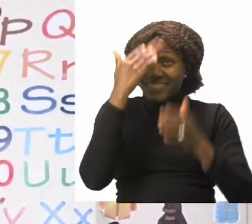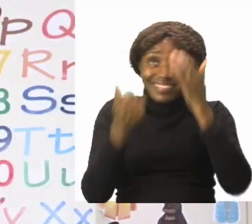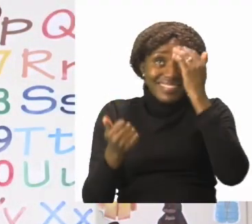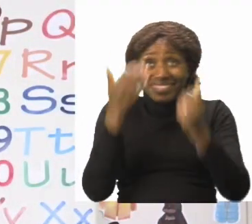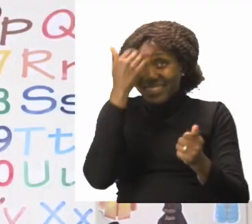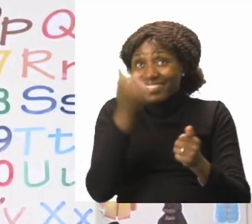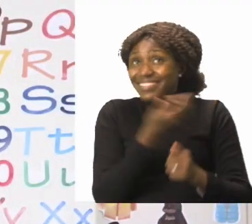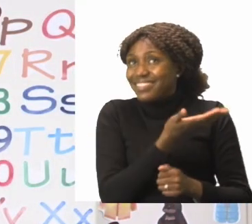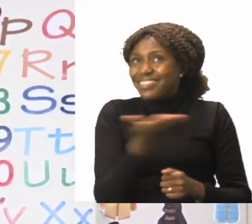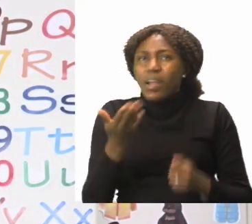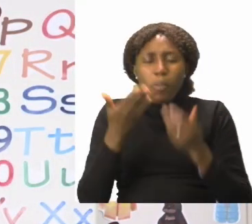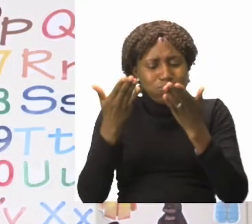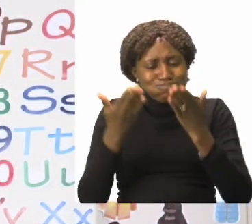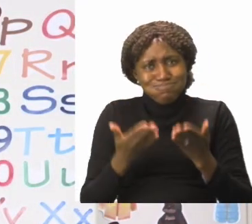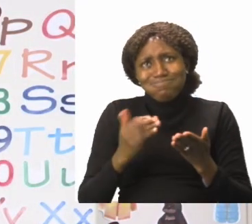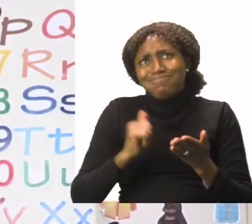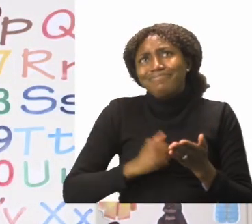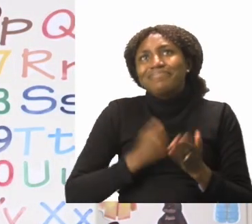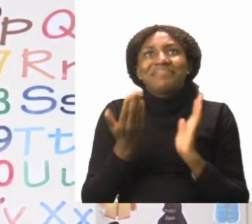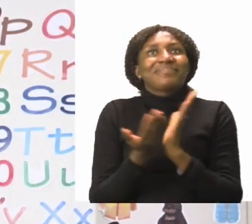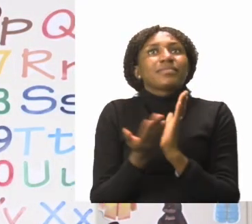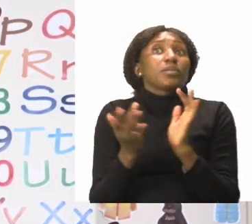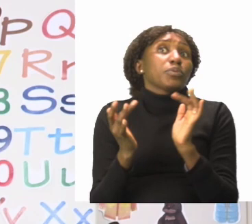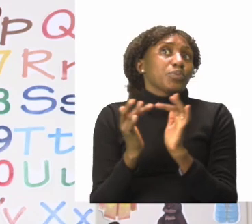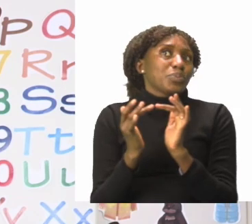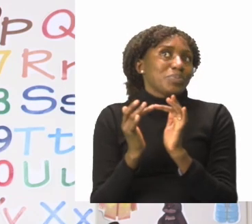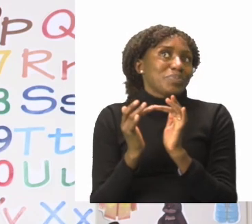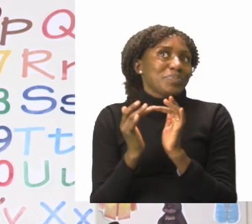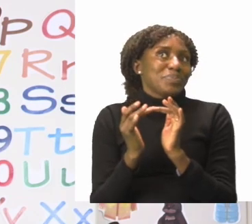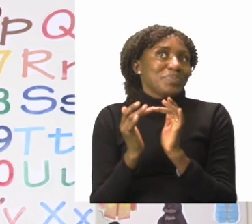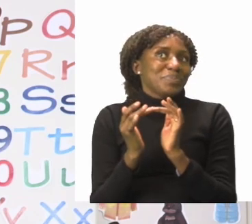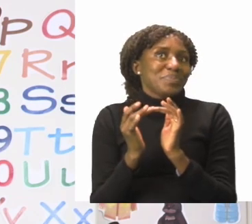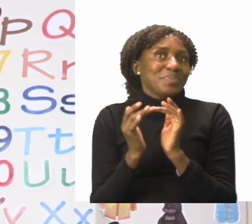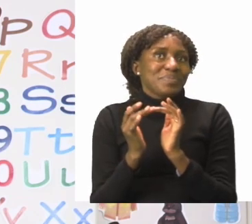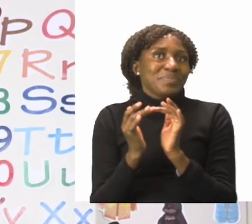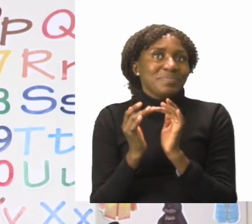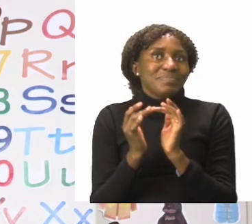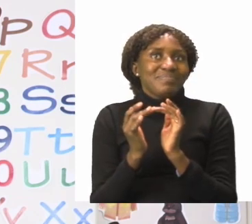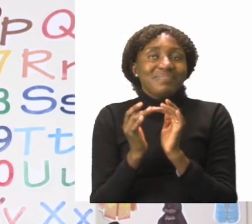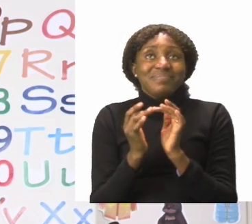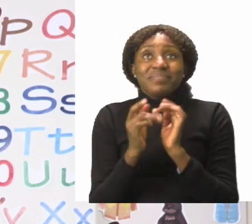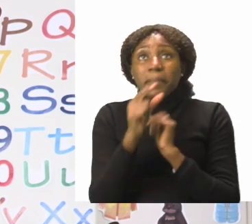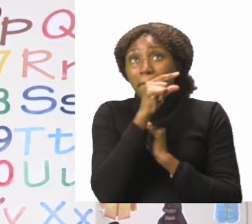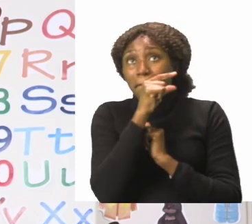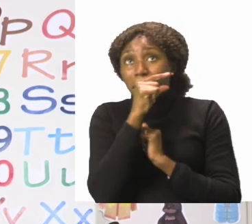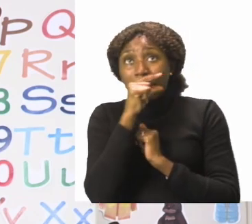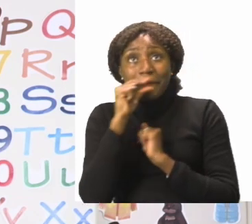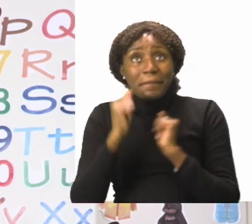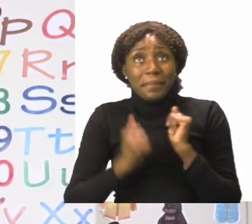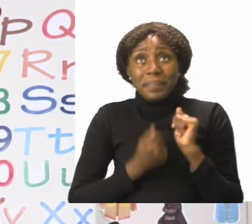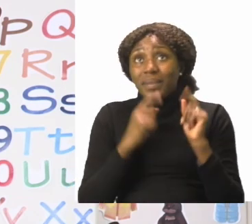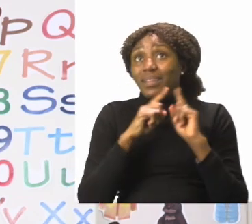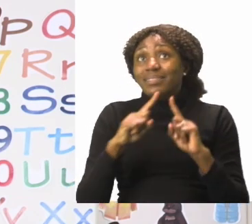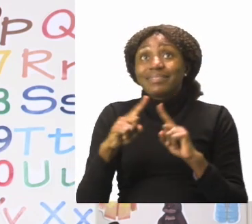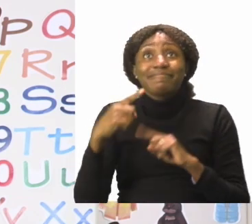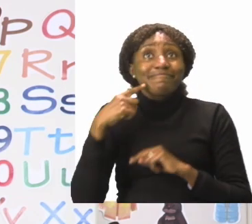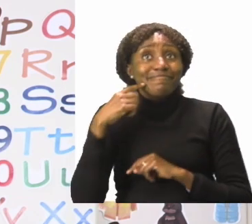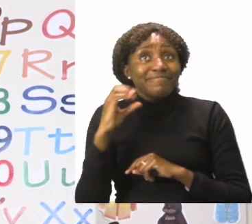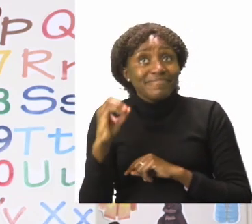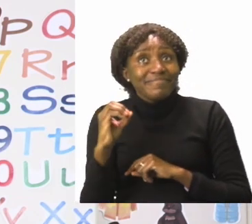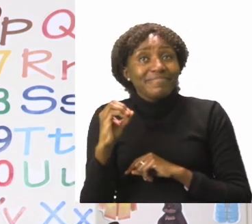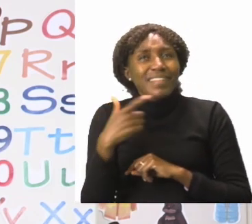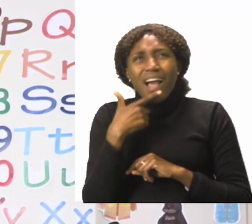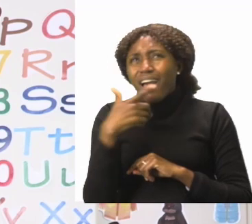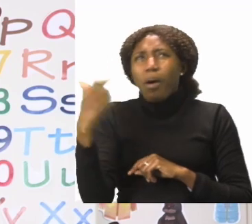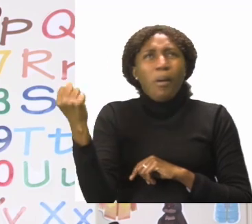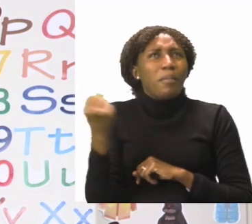Hello everyone and welcome to My Zone Online School. My name is Teacher Mutsa and